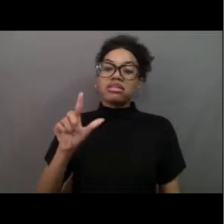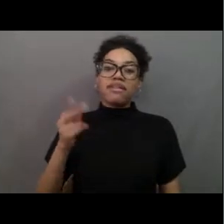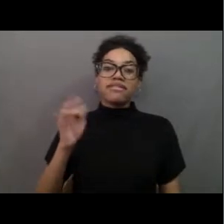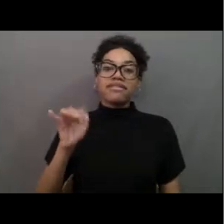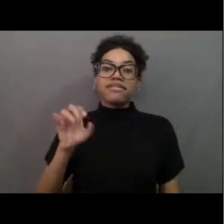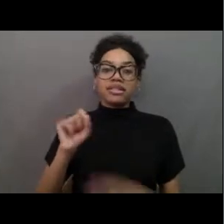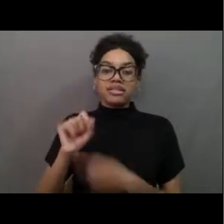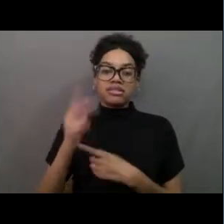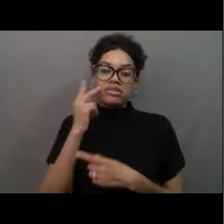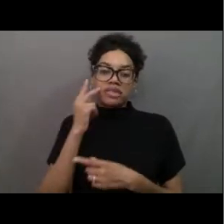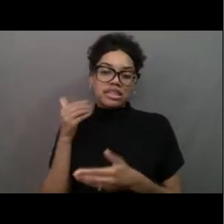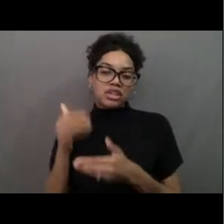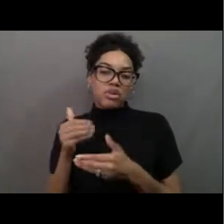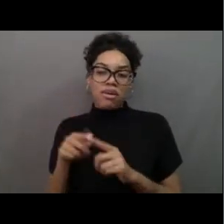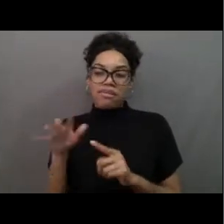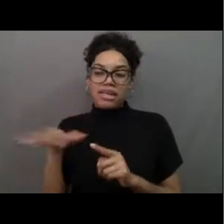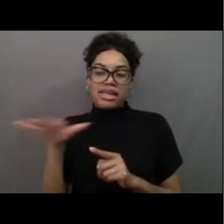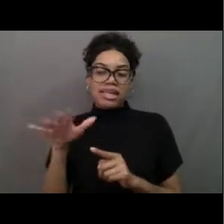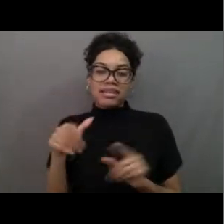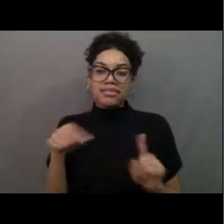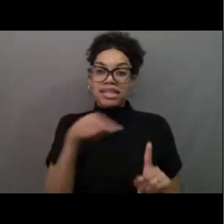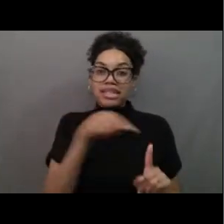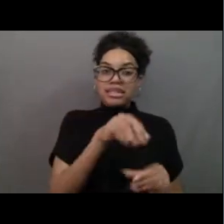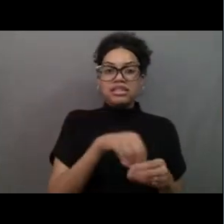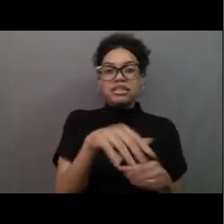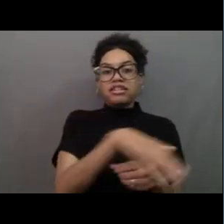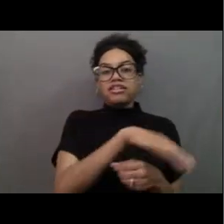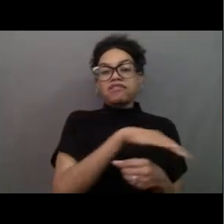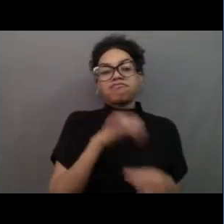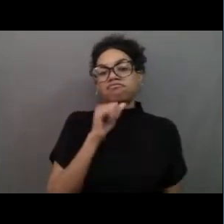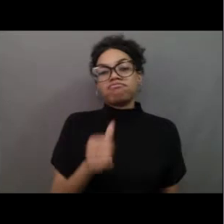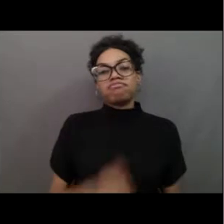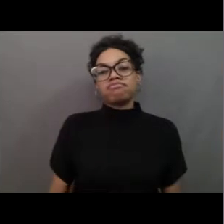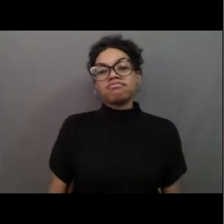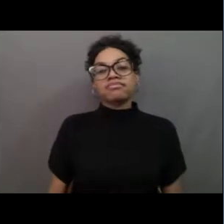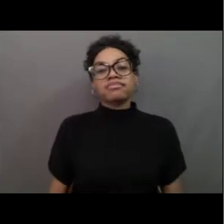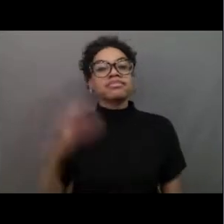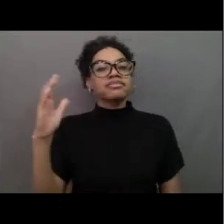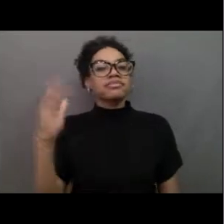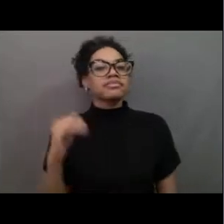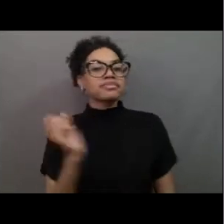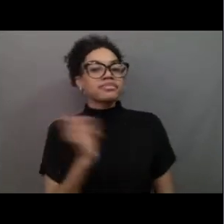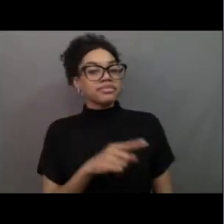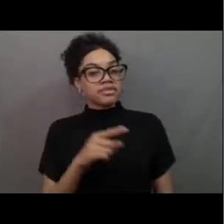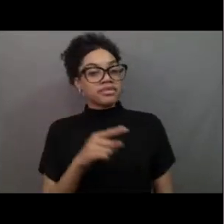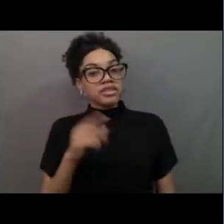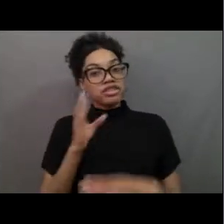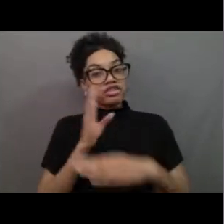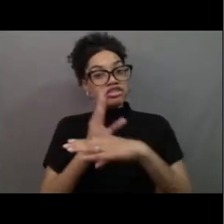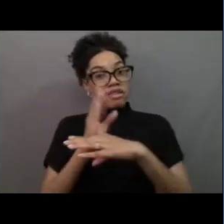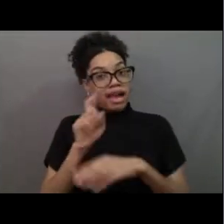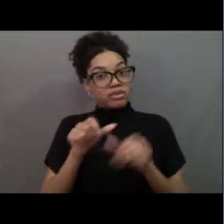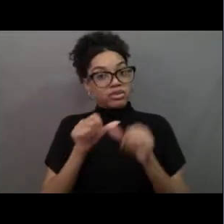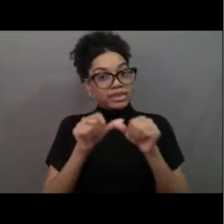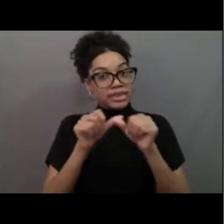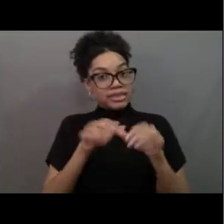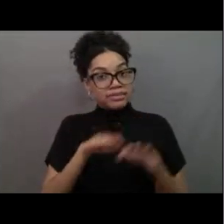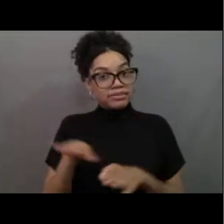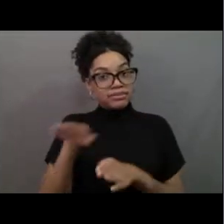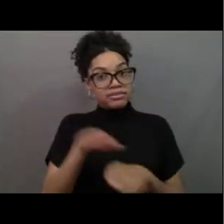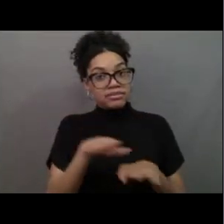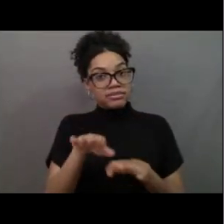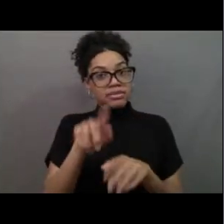of as whales. Gotcha. And Susan asks, is it true that sharks have to keep moving? It